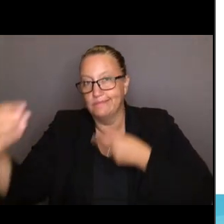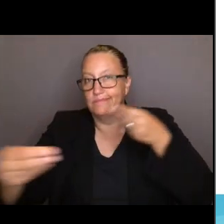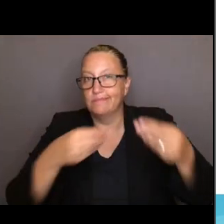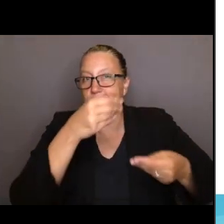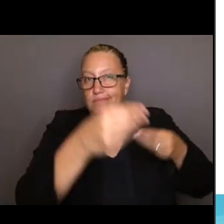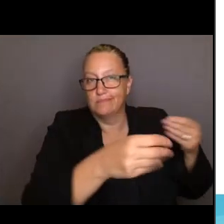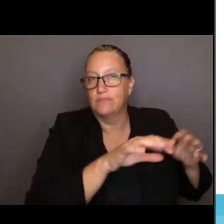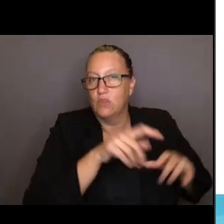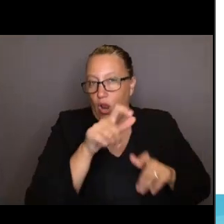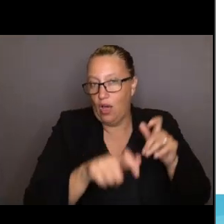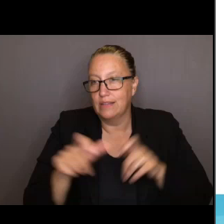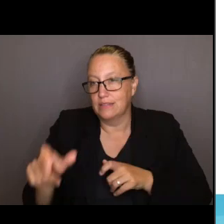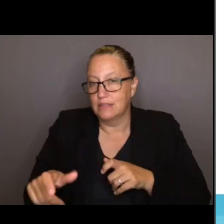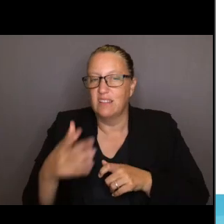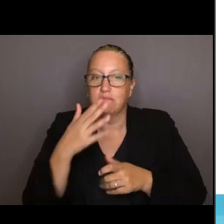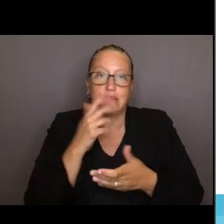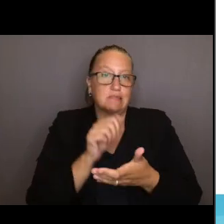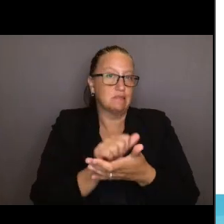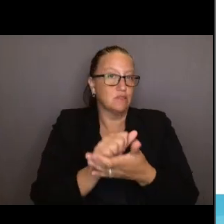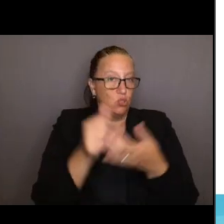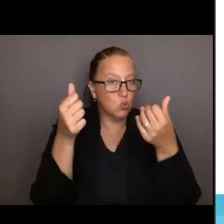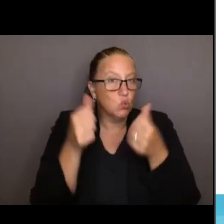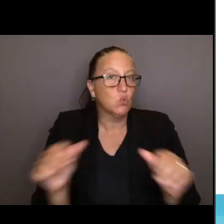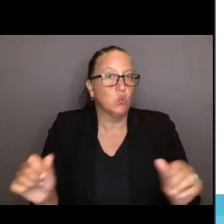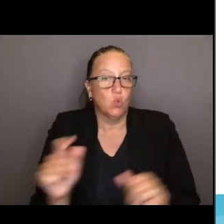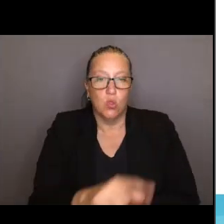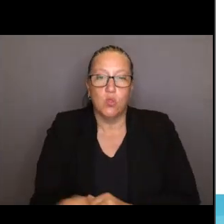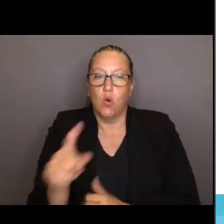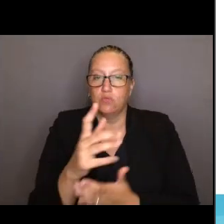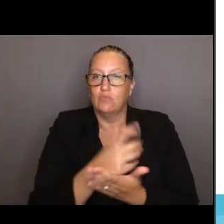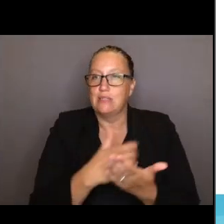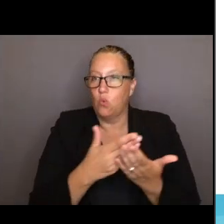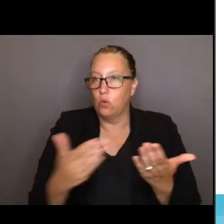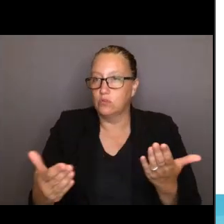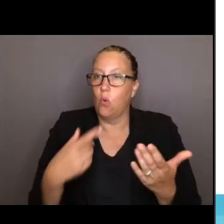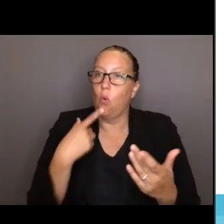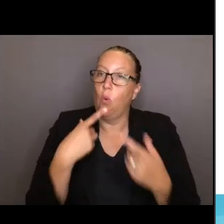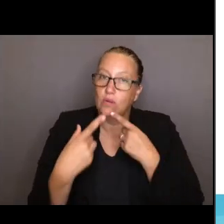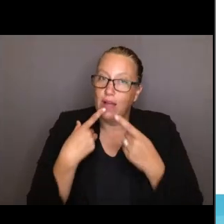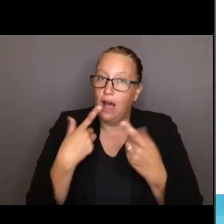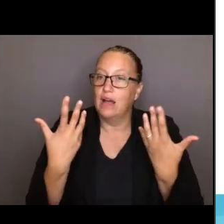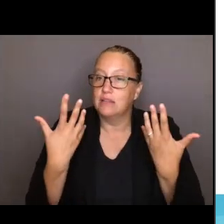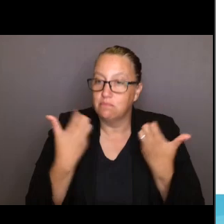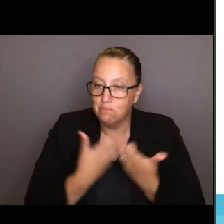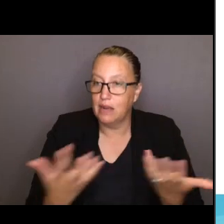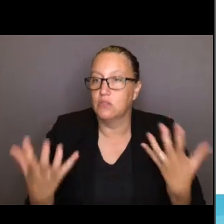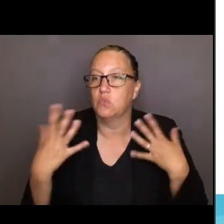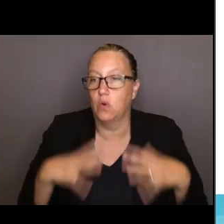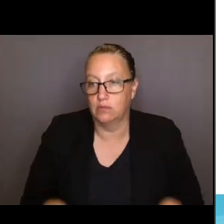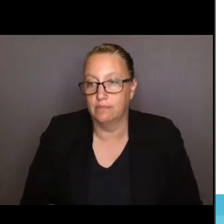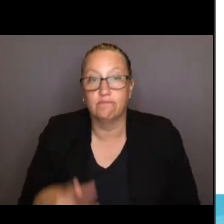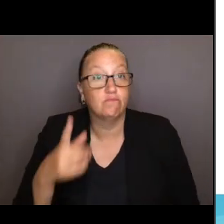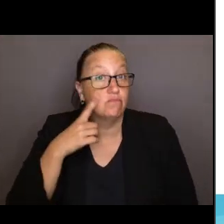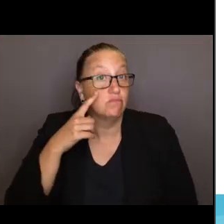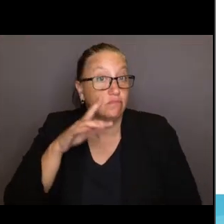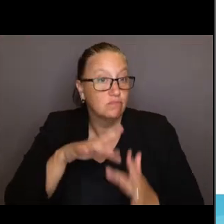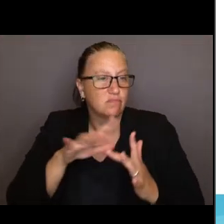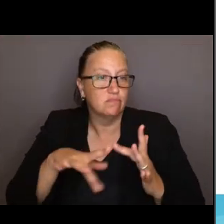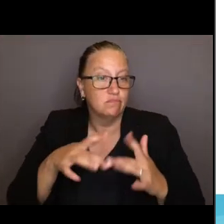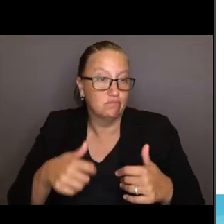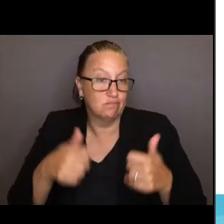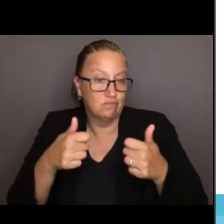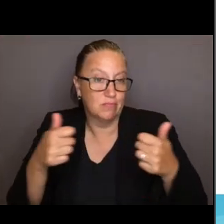do take advantage of these resources and order as many as you need. Get online and have a look at what we've got available. There's heaps of